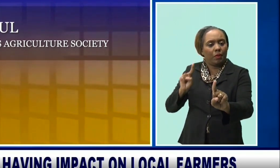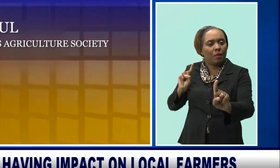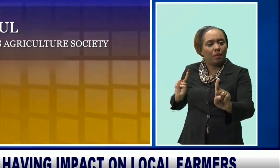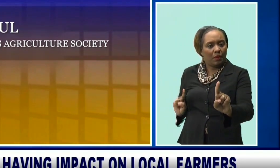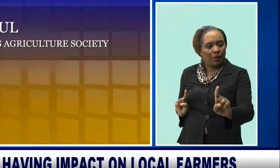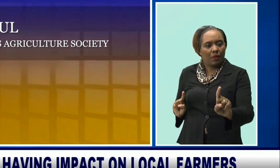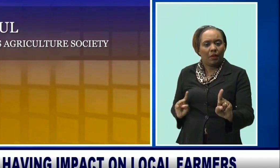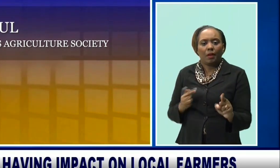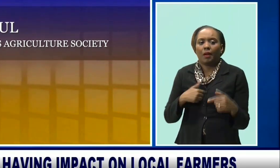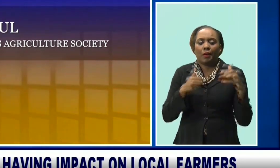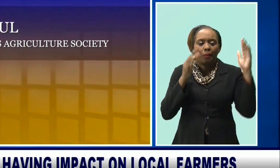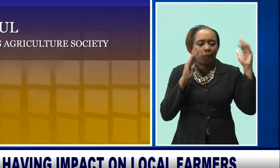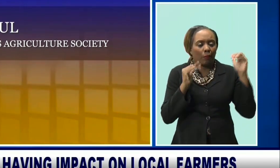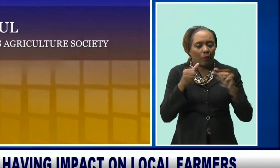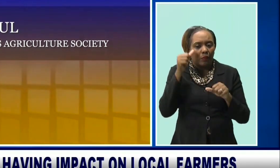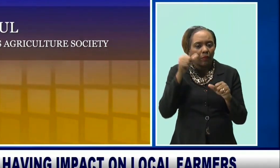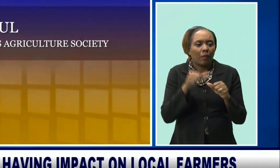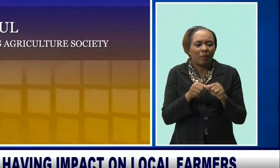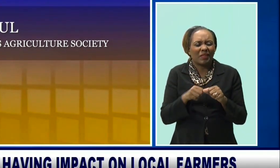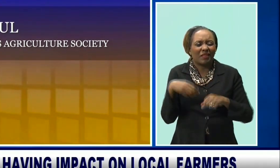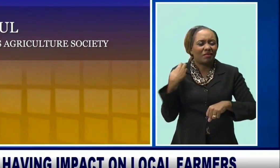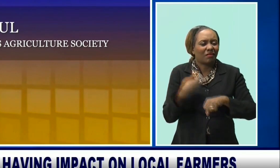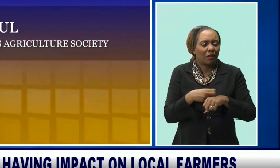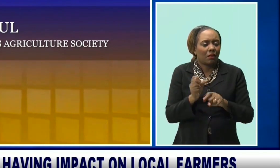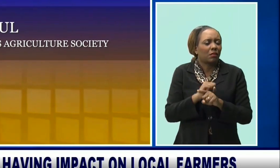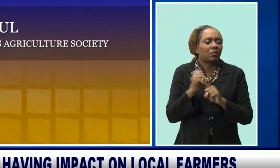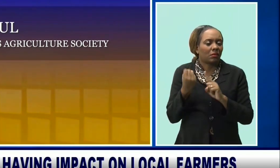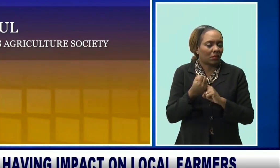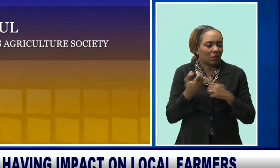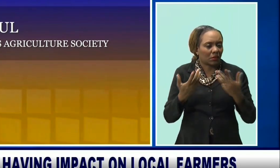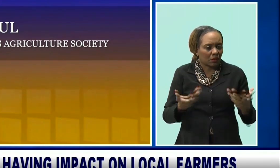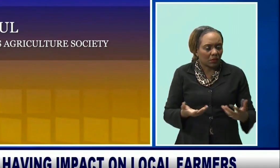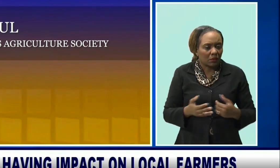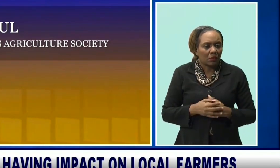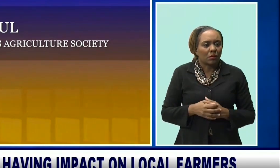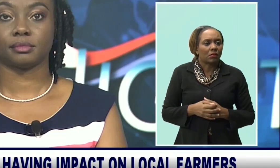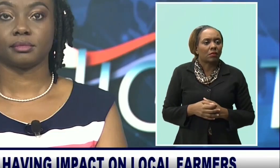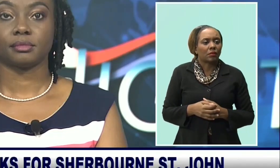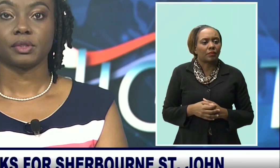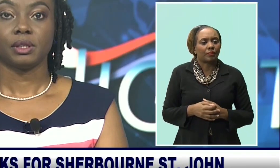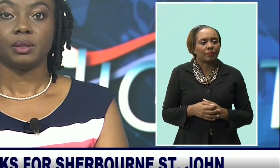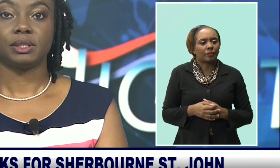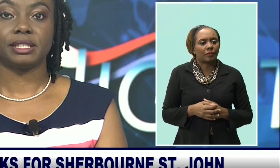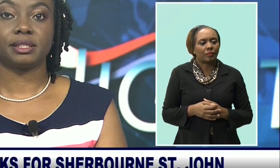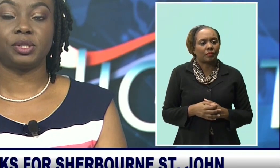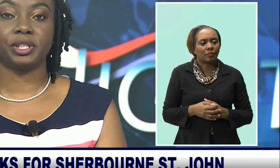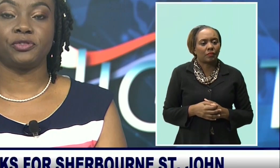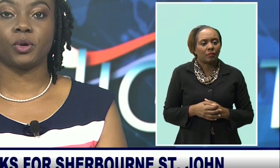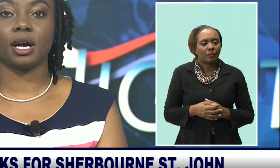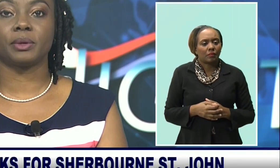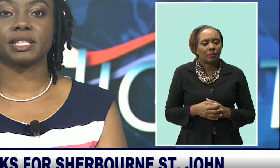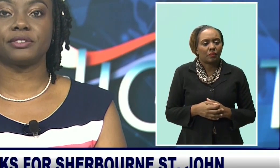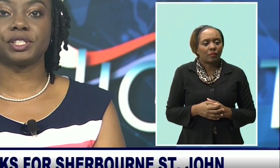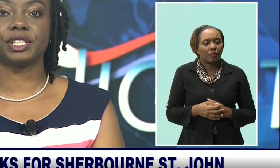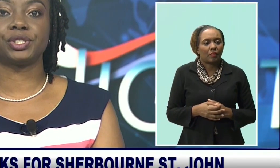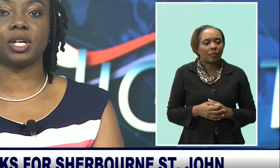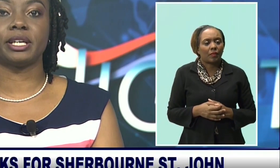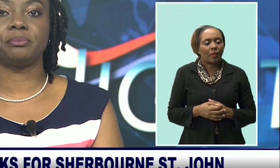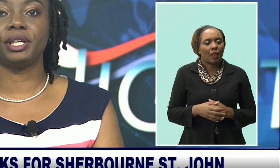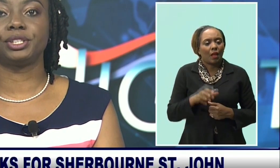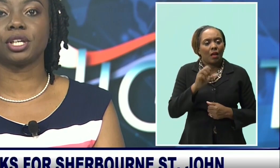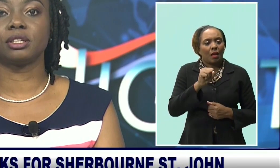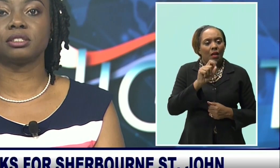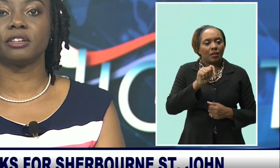something I hope that they are mindful of, that we don't want to be part of the problem rather than part of the solution. Well, less than 24 hours after St.